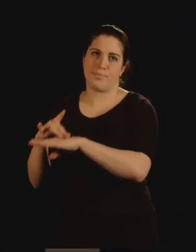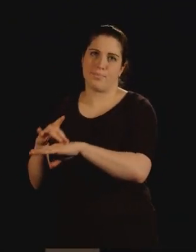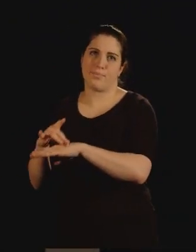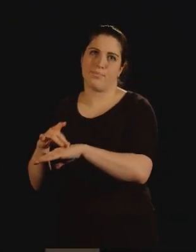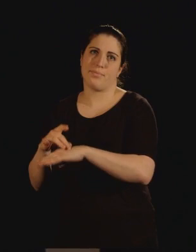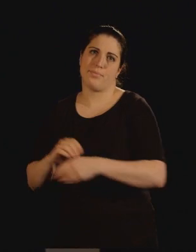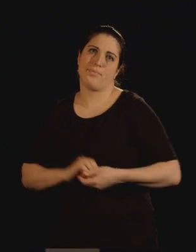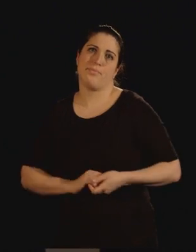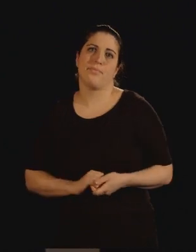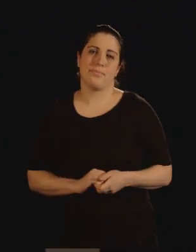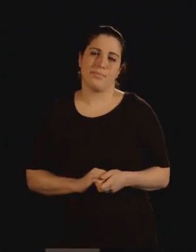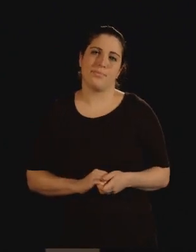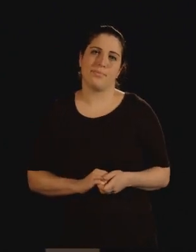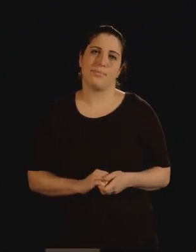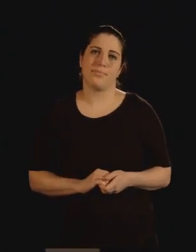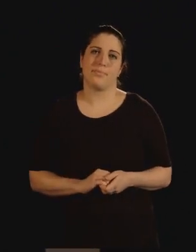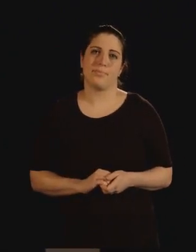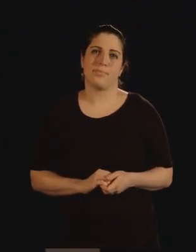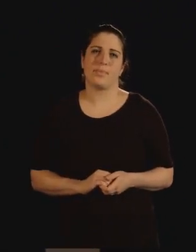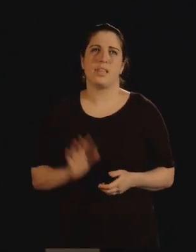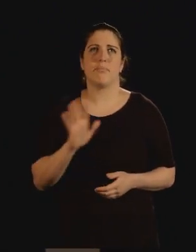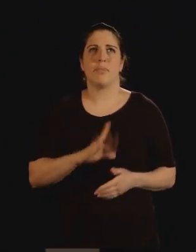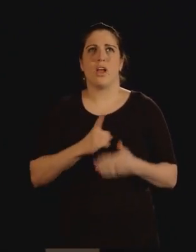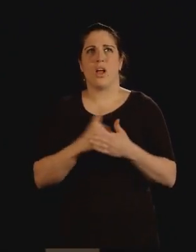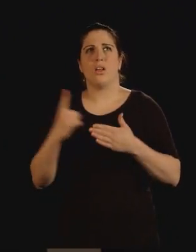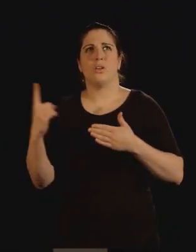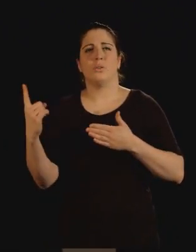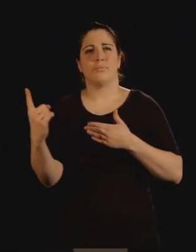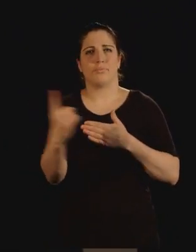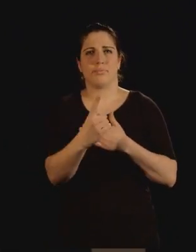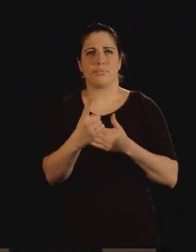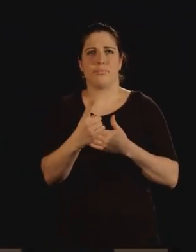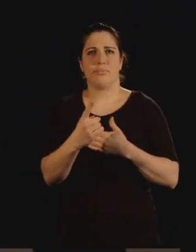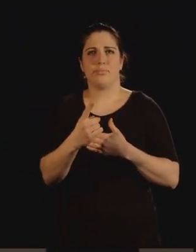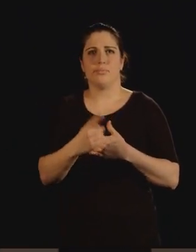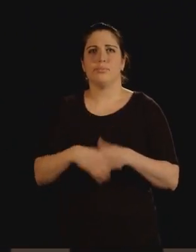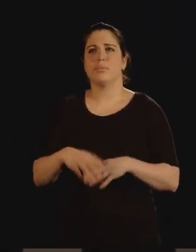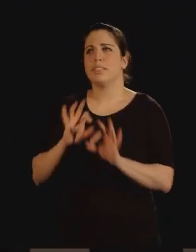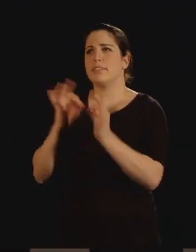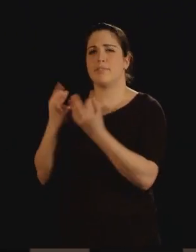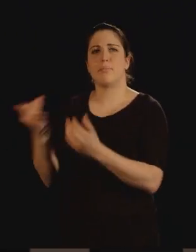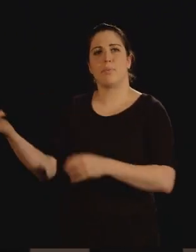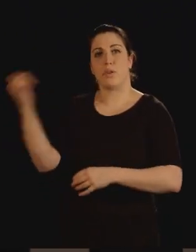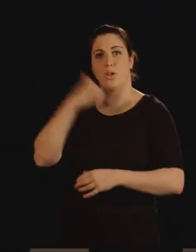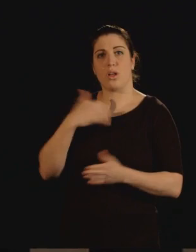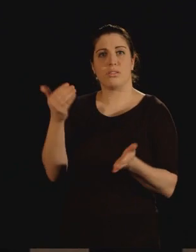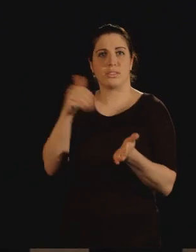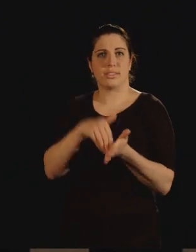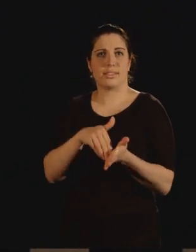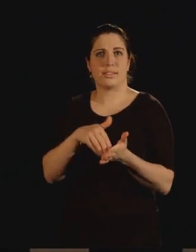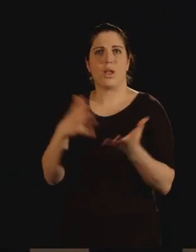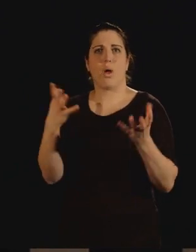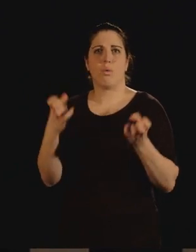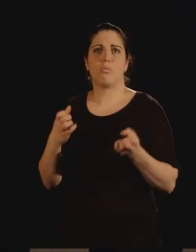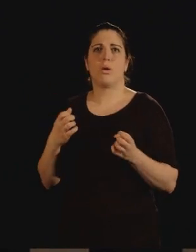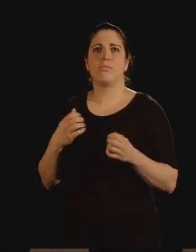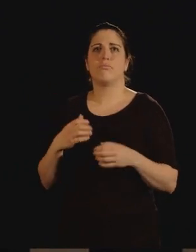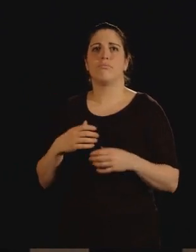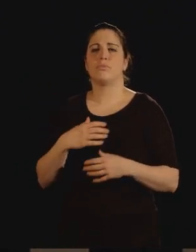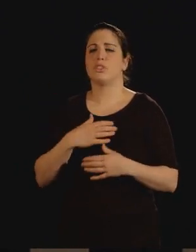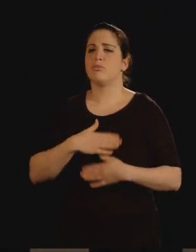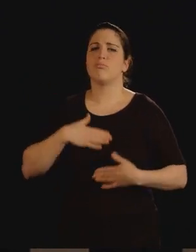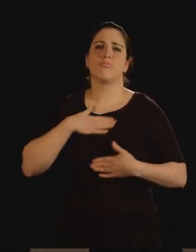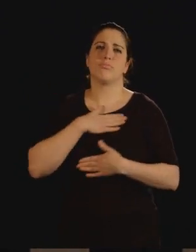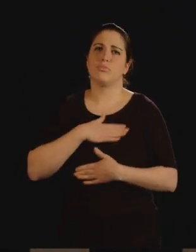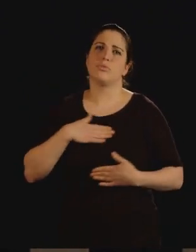Earth. About a week after the burial, I received a phone call from the family, sharing their comfort that her body was